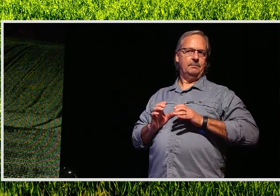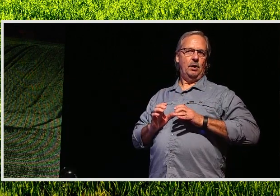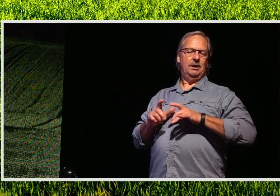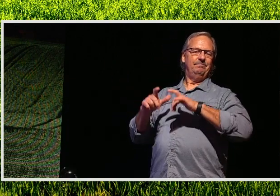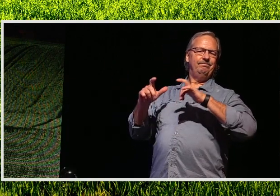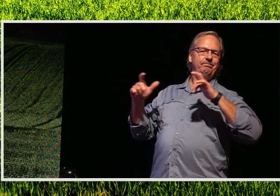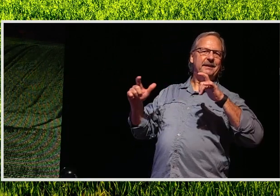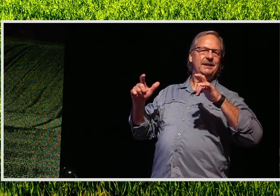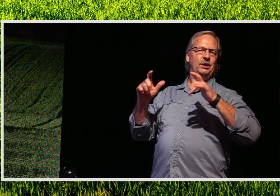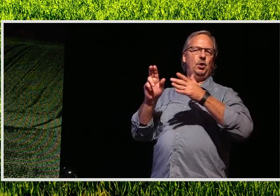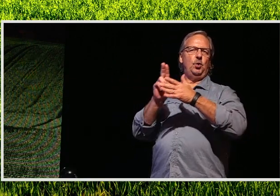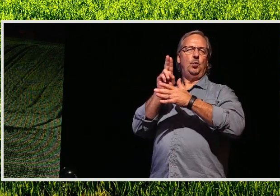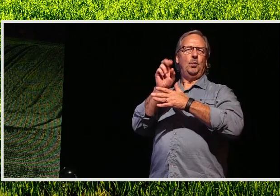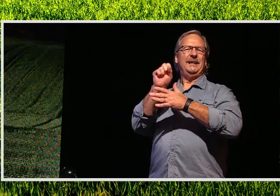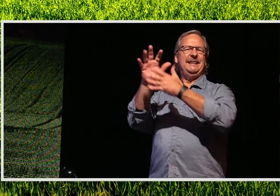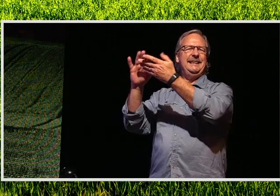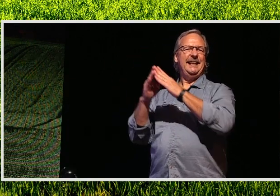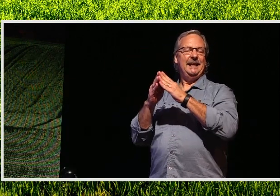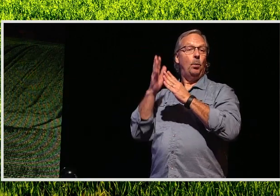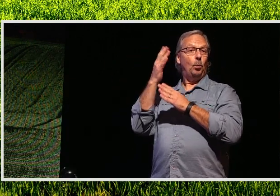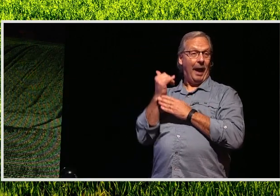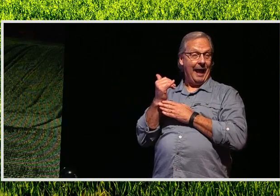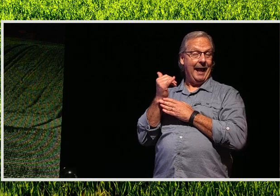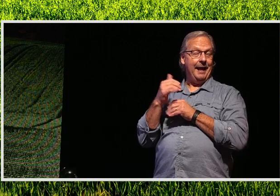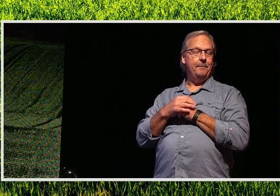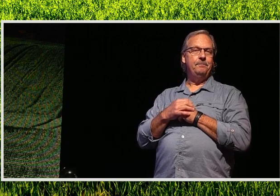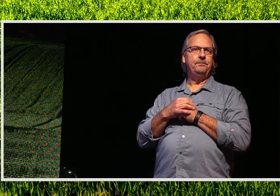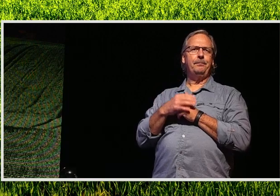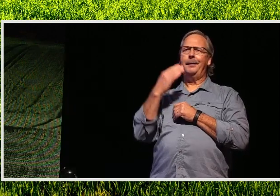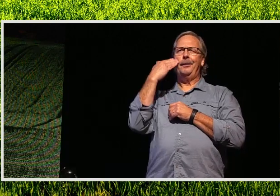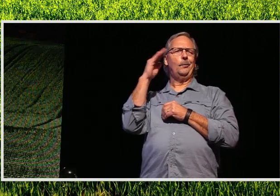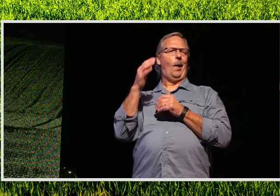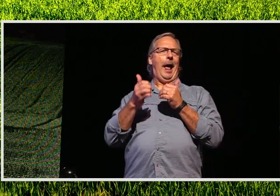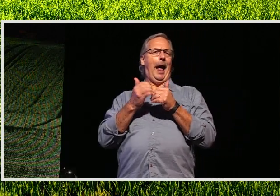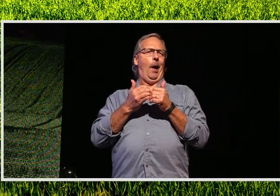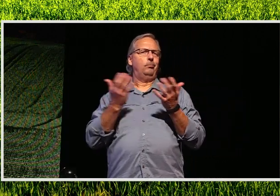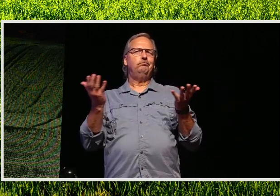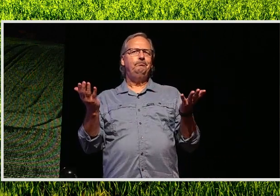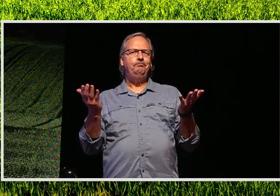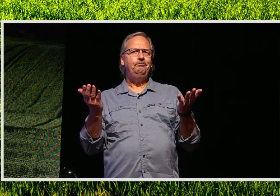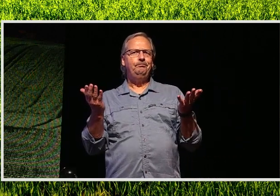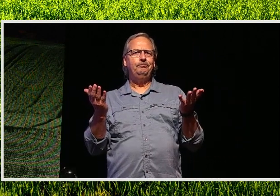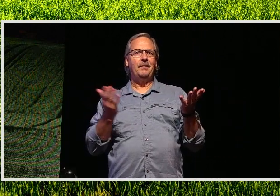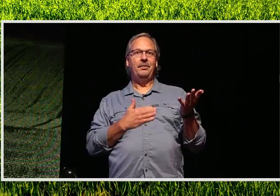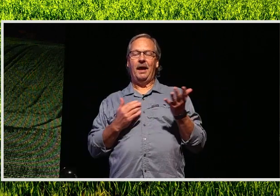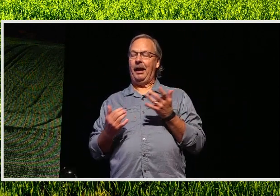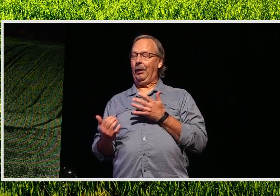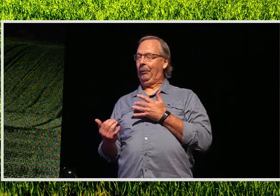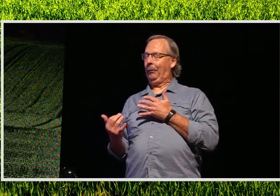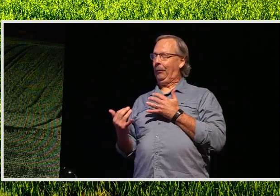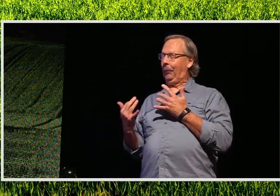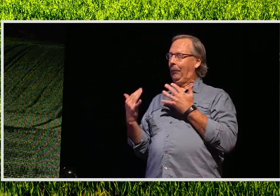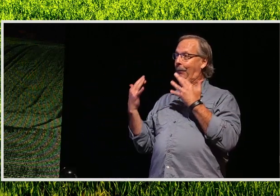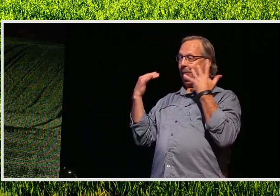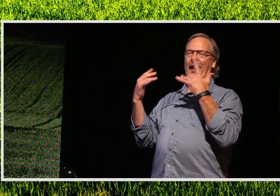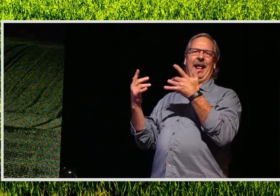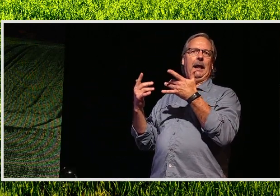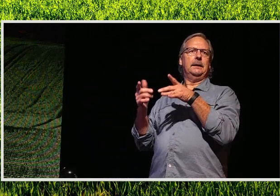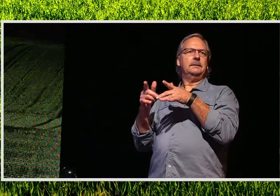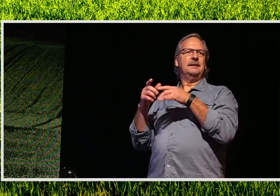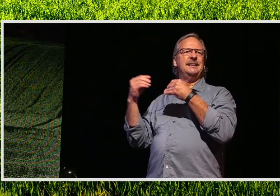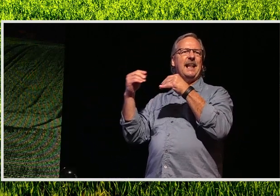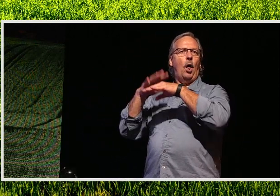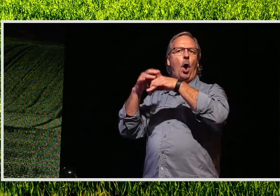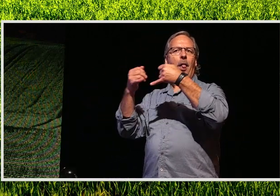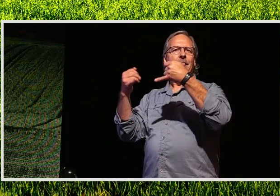US cities. Why? Because they don't know how. They're intimidated by the technology needed to sell online, and